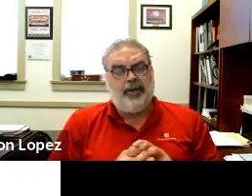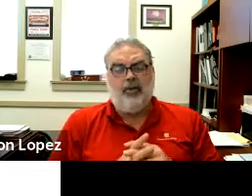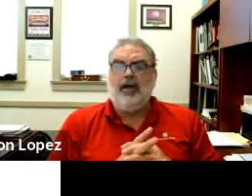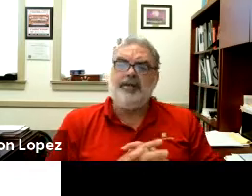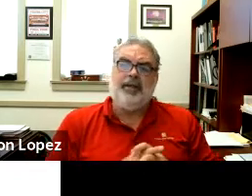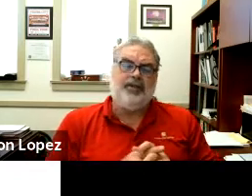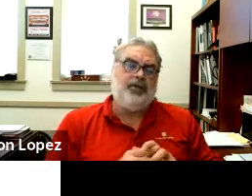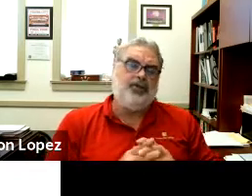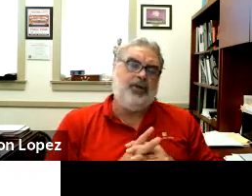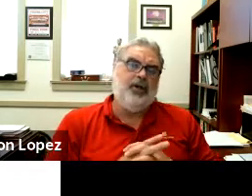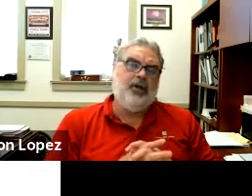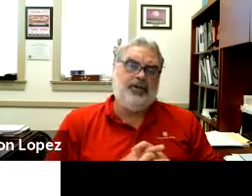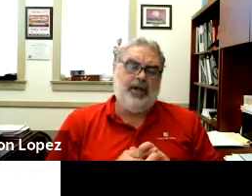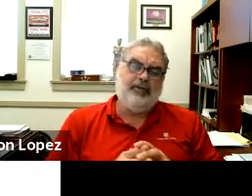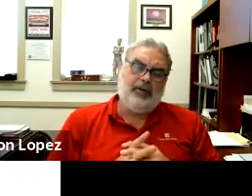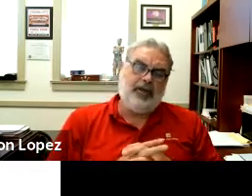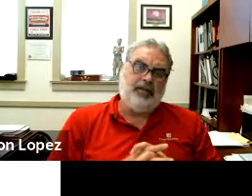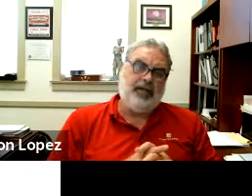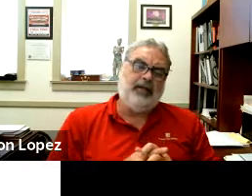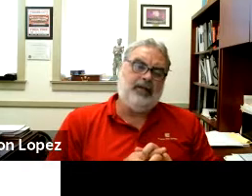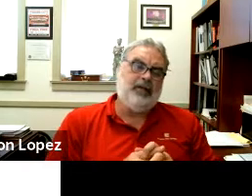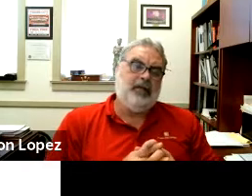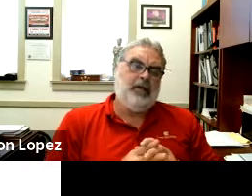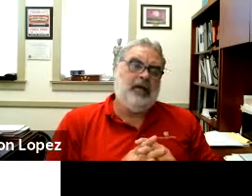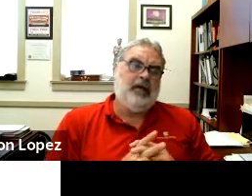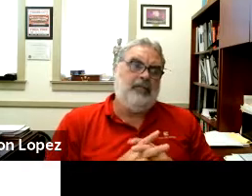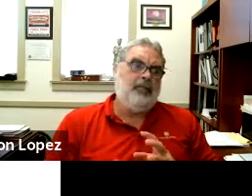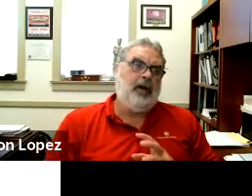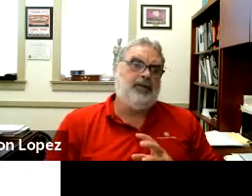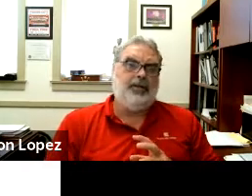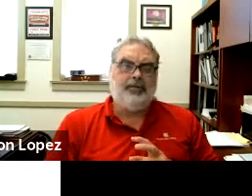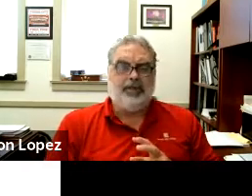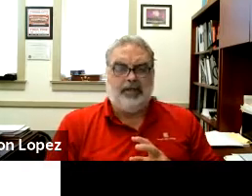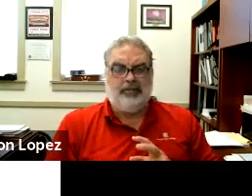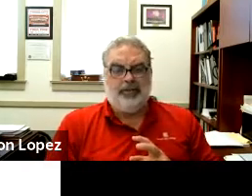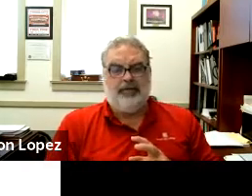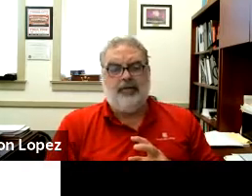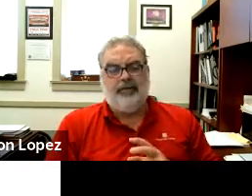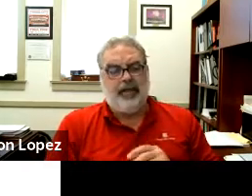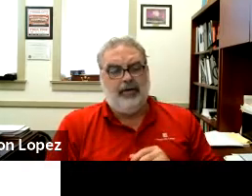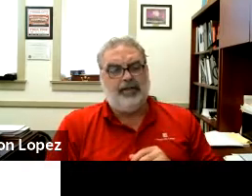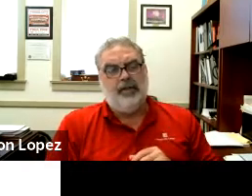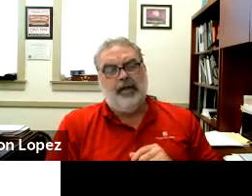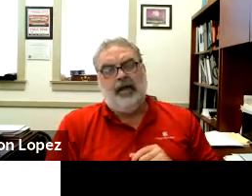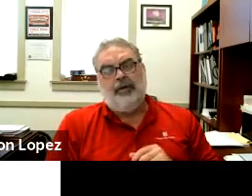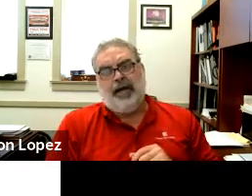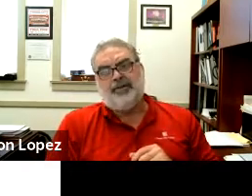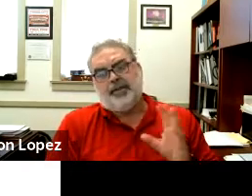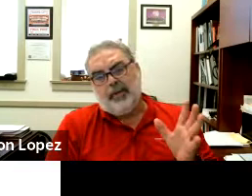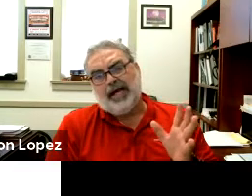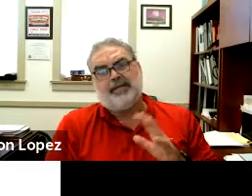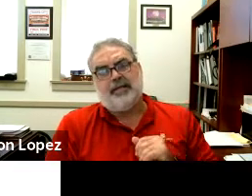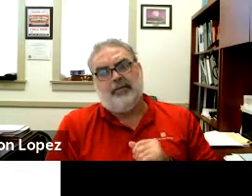done pretty well as an institution on several of these things. We're actually successful in several of the areas, and we've